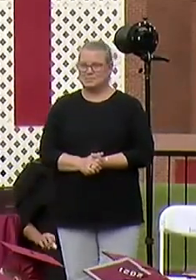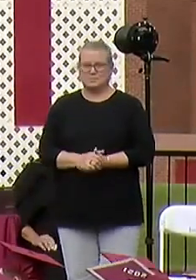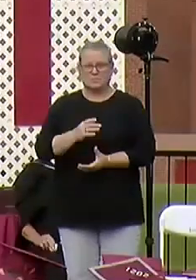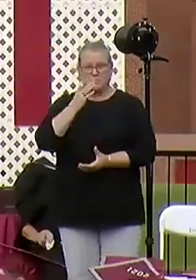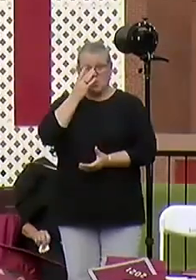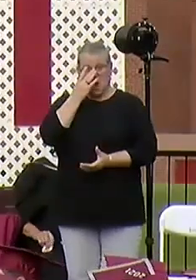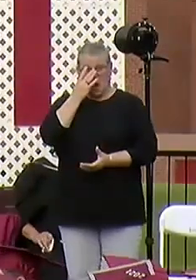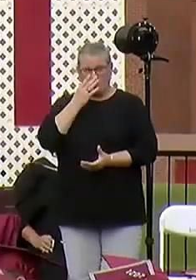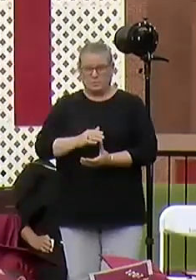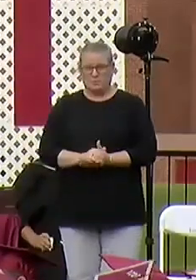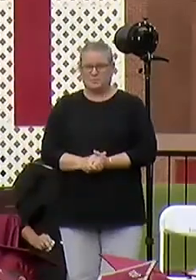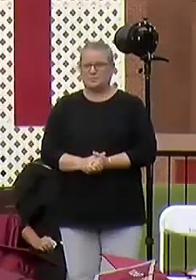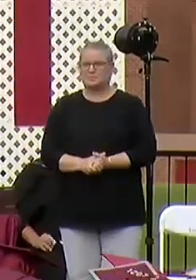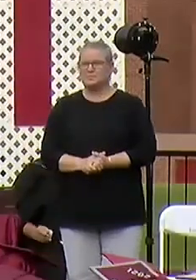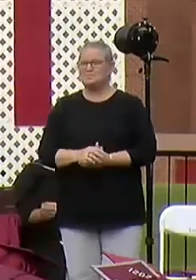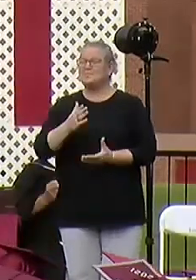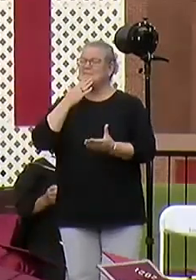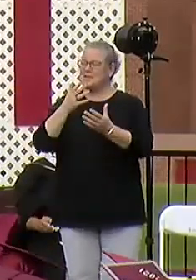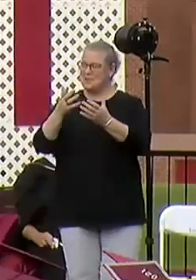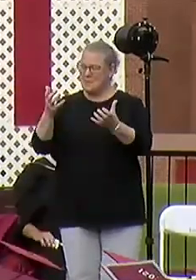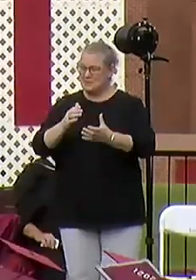Thank you very much.